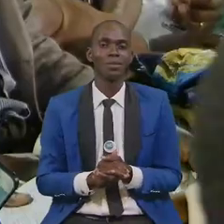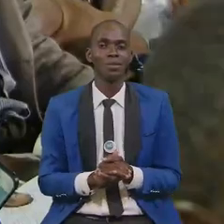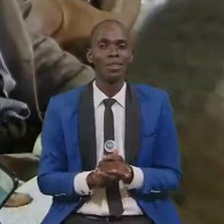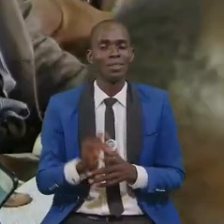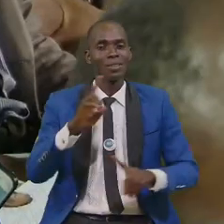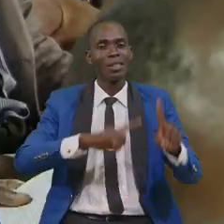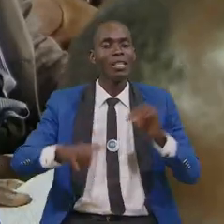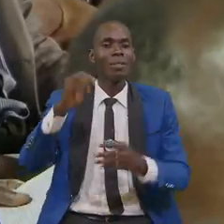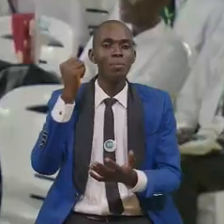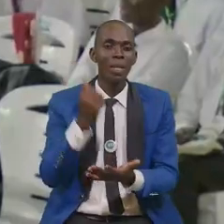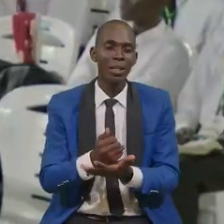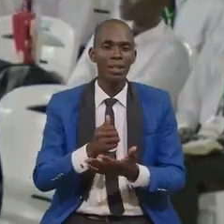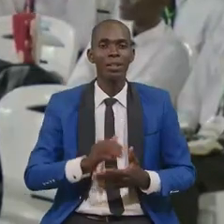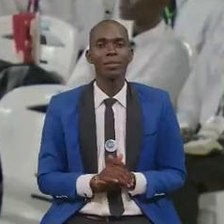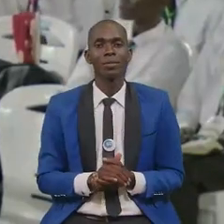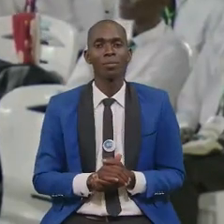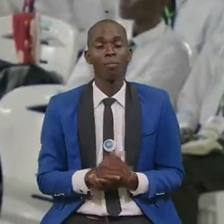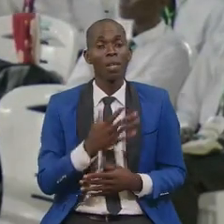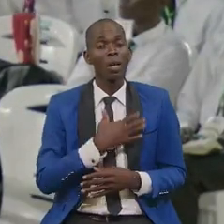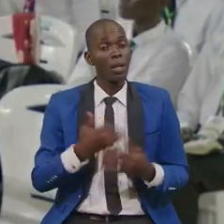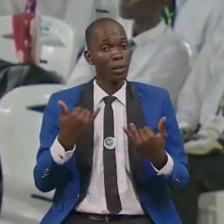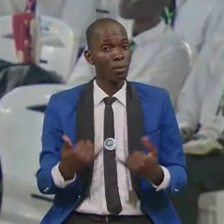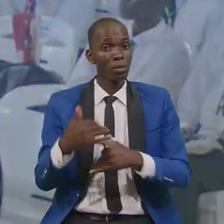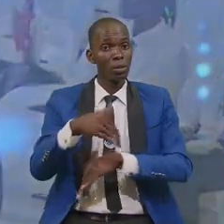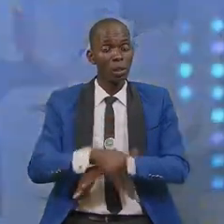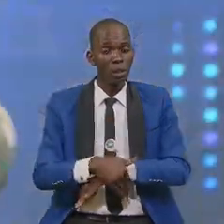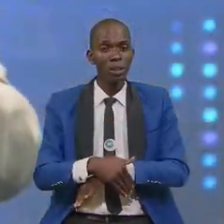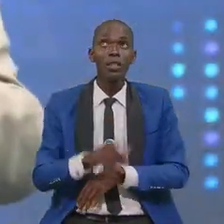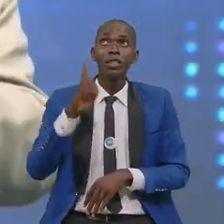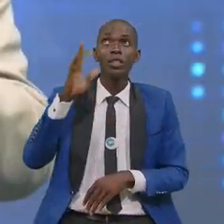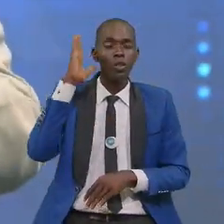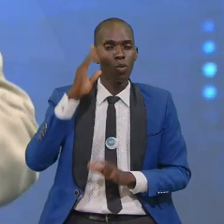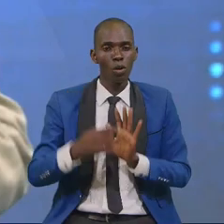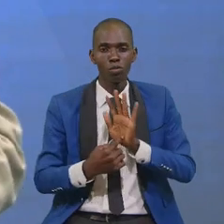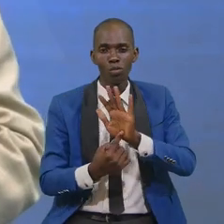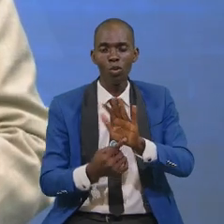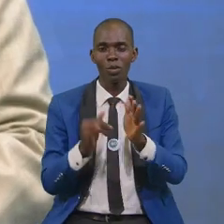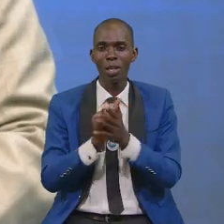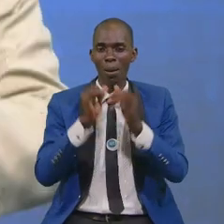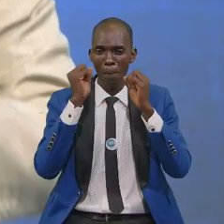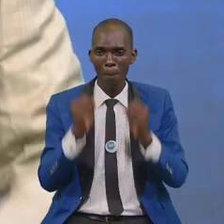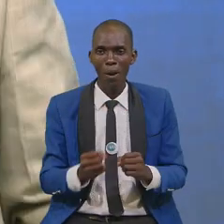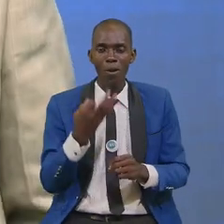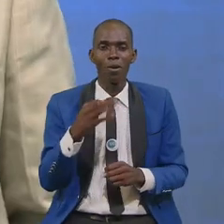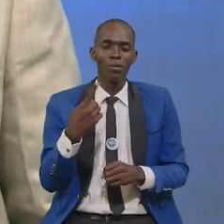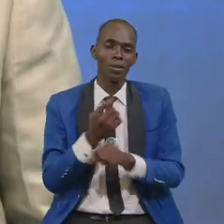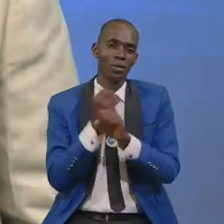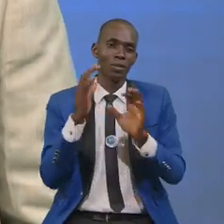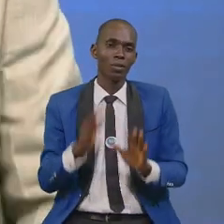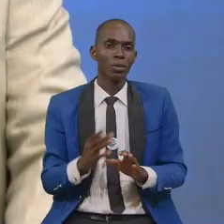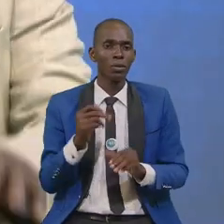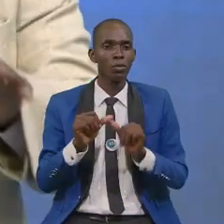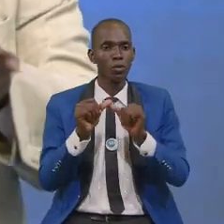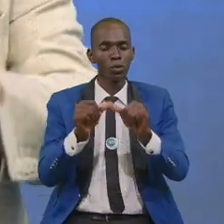Amen. And tonight, he'll manifest that power of the Messiah. Look at verse